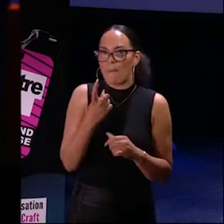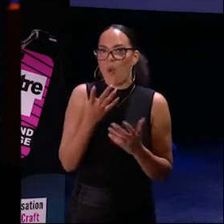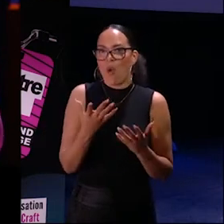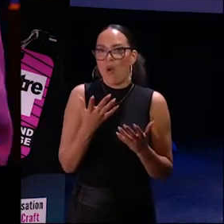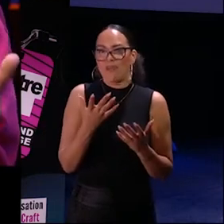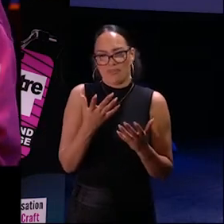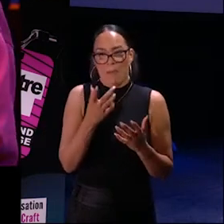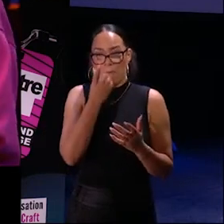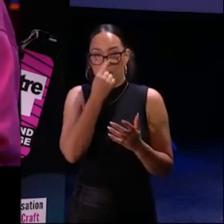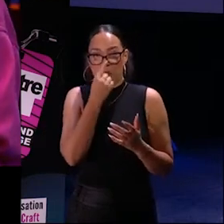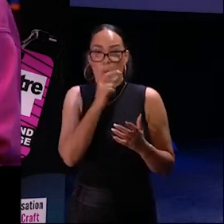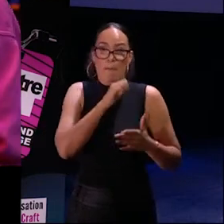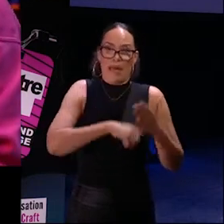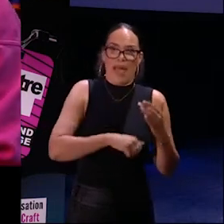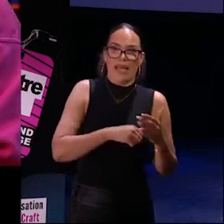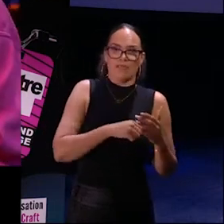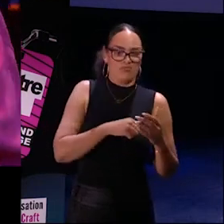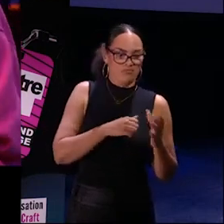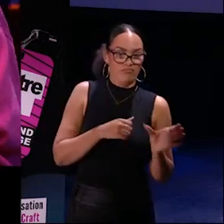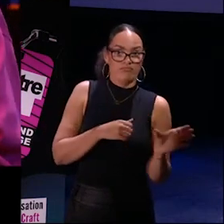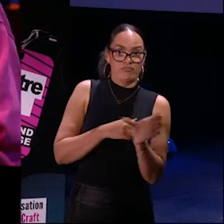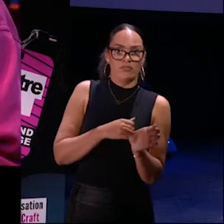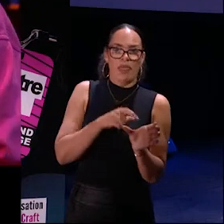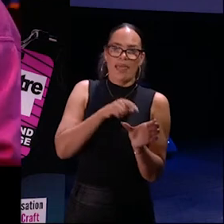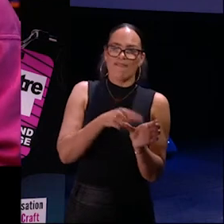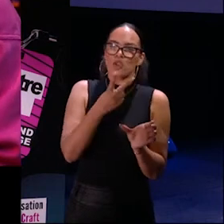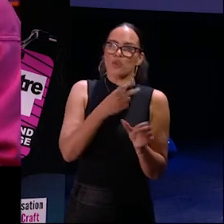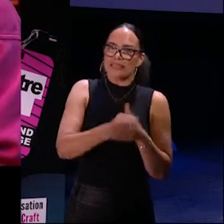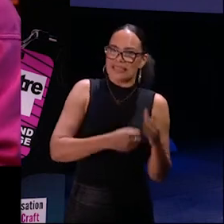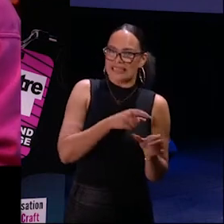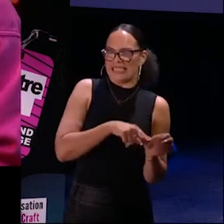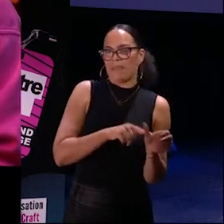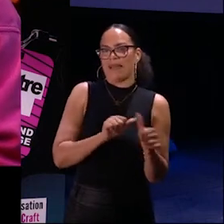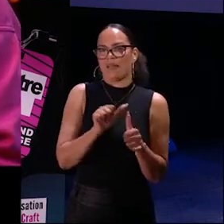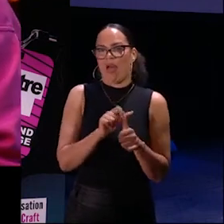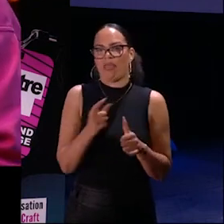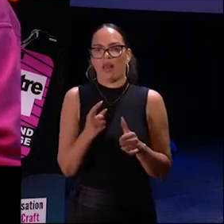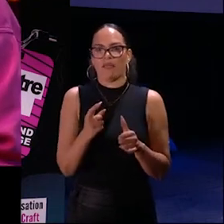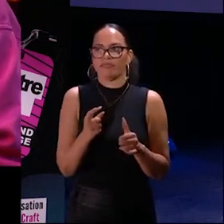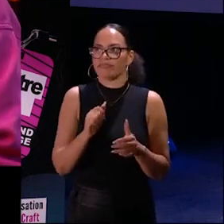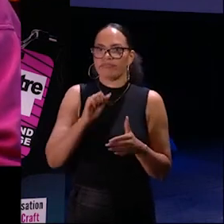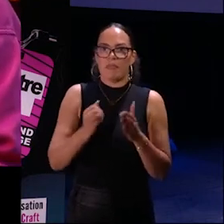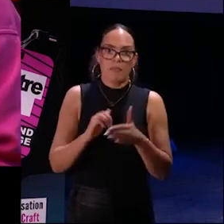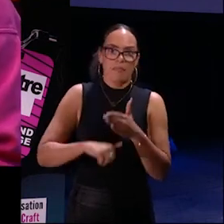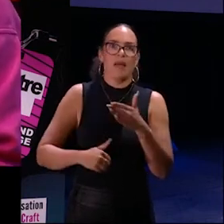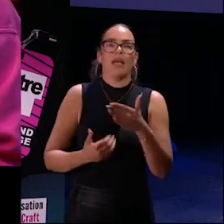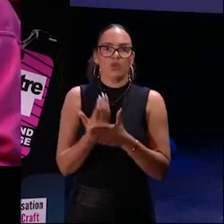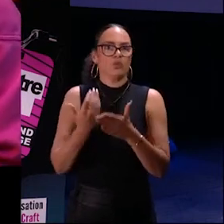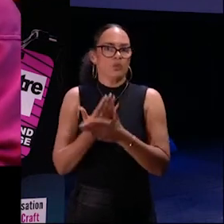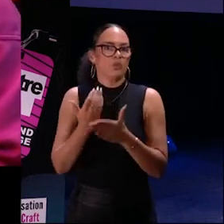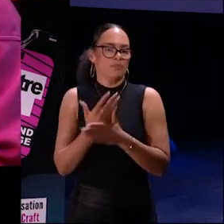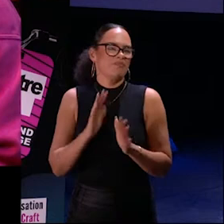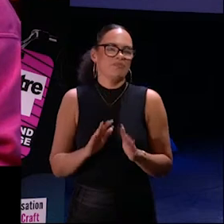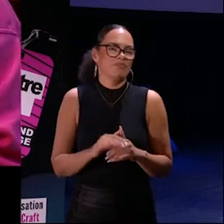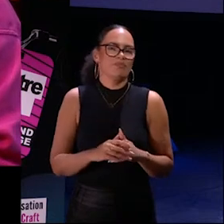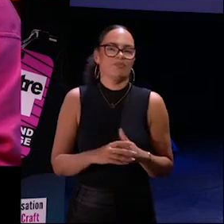cover 2 years in one, if you can. Or two projects in one or whatever. Think about what you'll do with it afterwards. I think that's